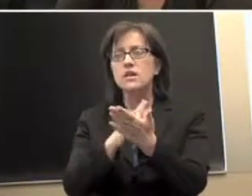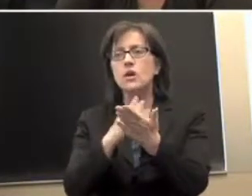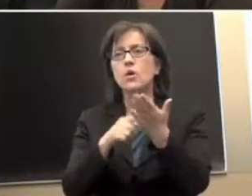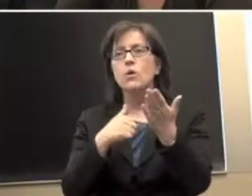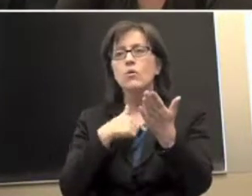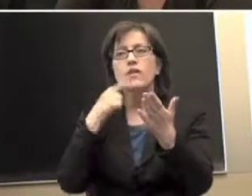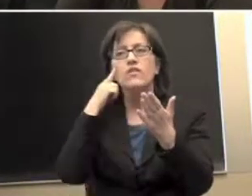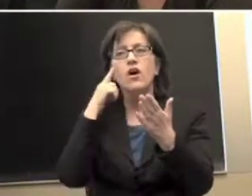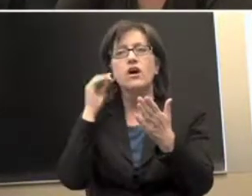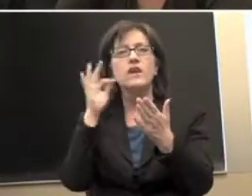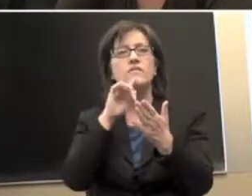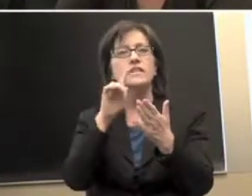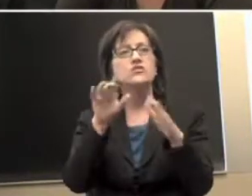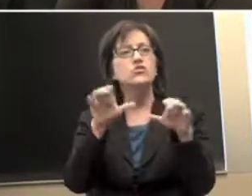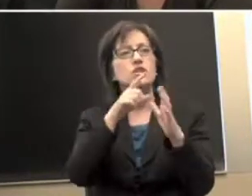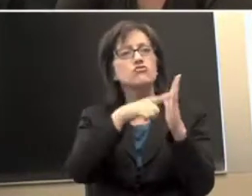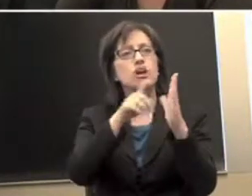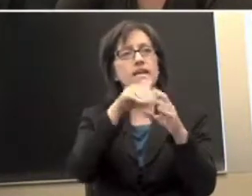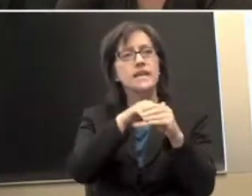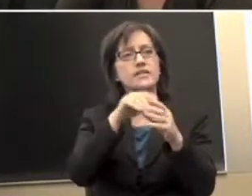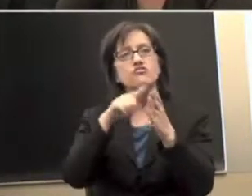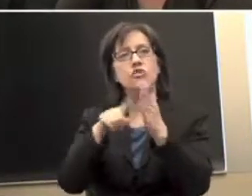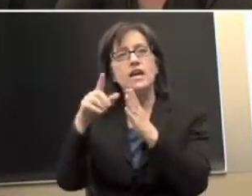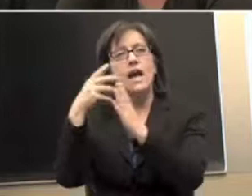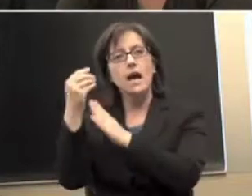was doing a check-in and a check-out